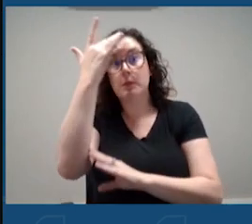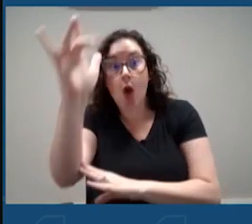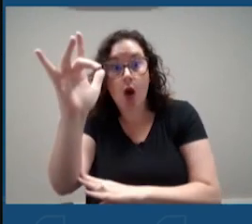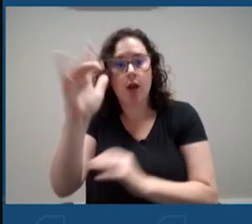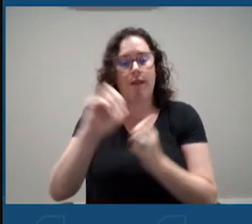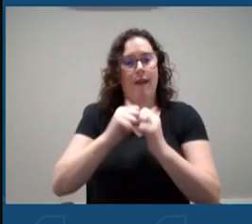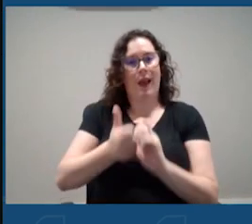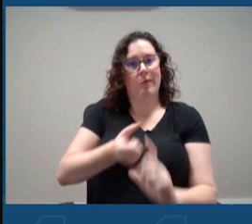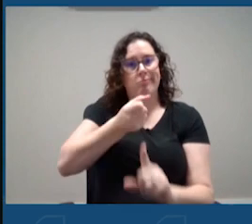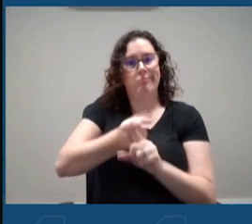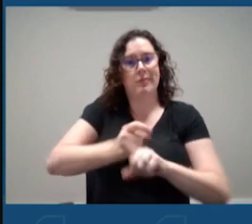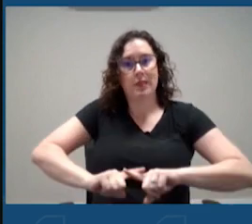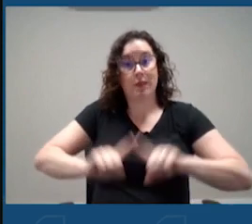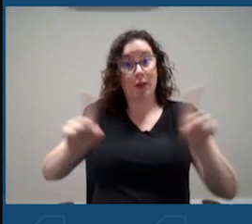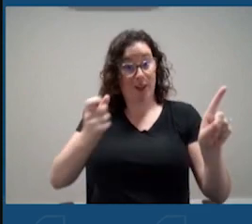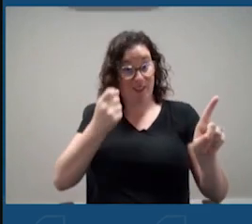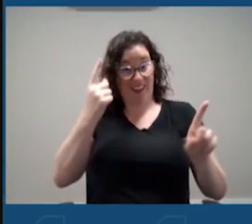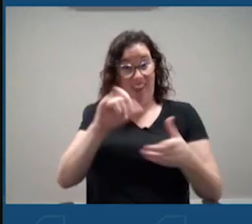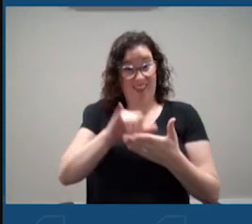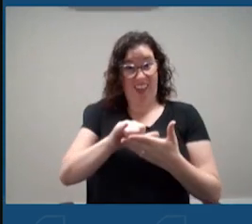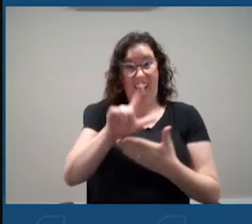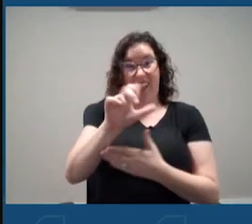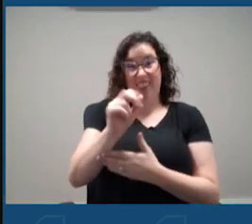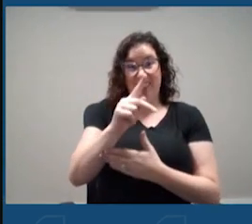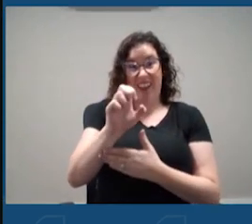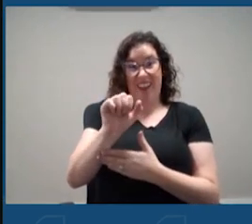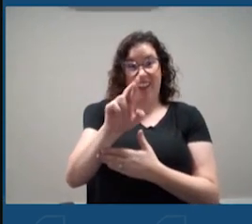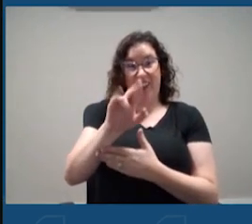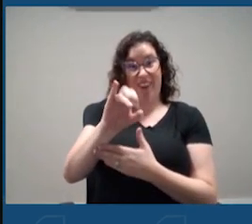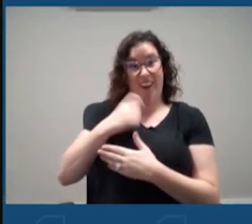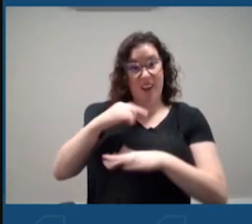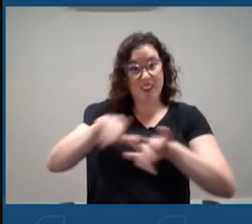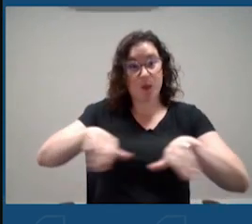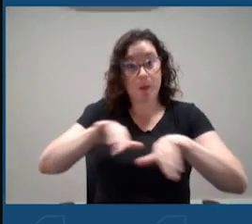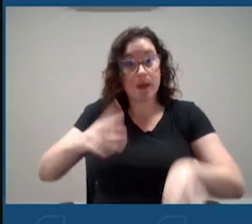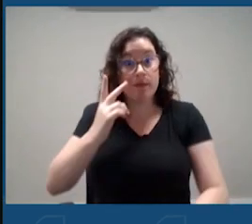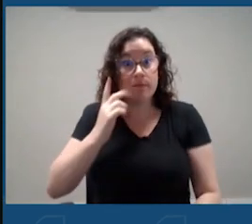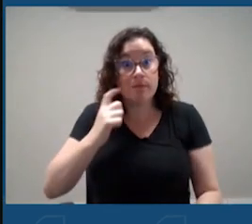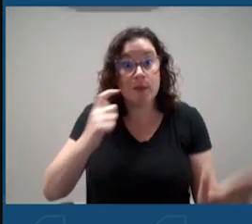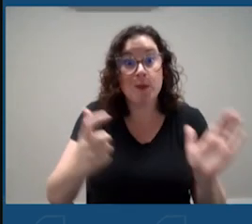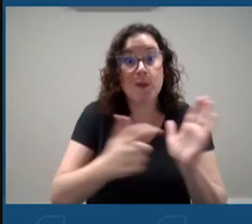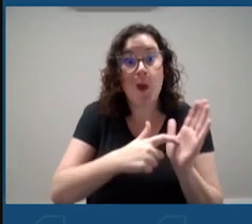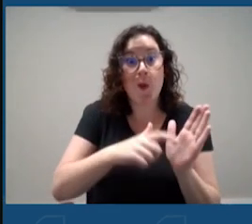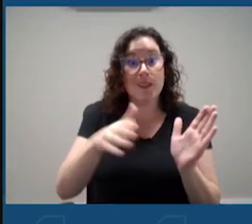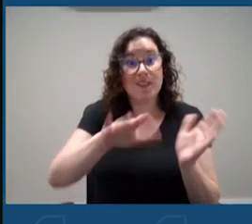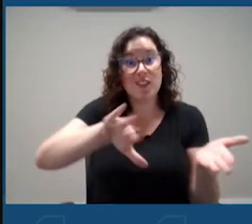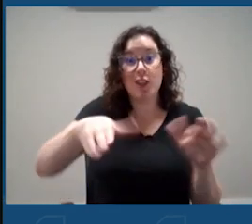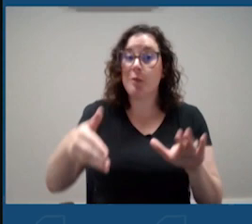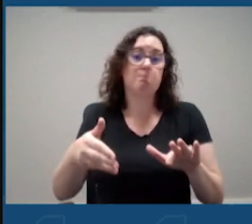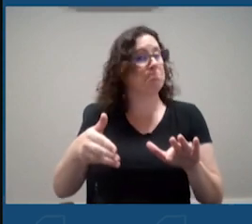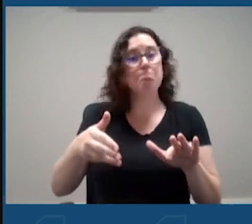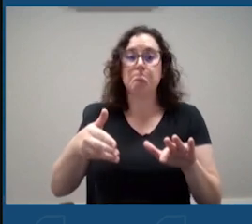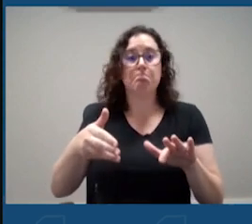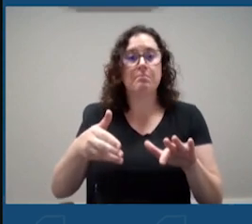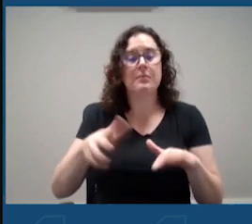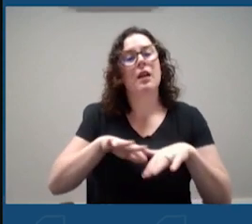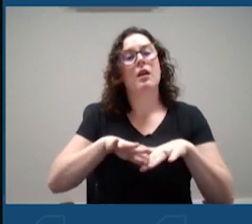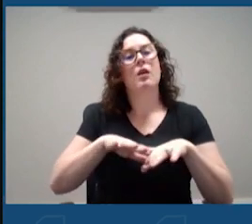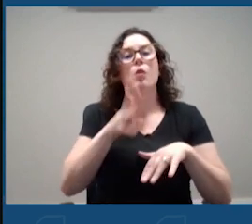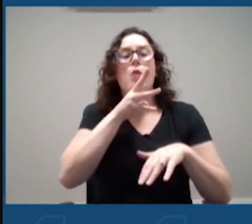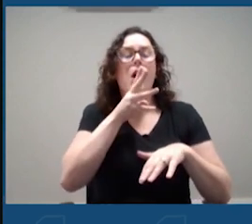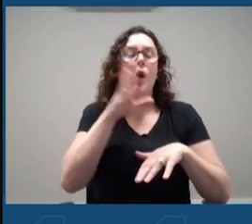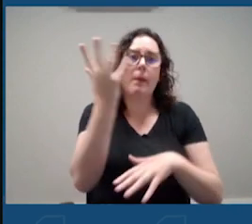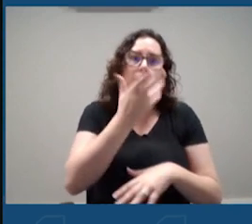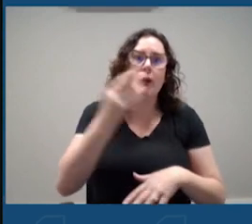Not long ago, I was swimming in that lake, and I didn't see any dead fish. It was beautiful. You could see to the bottom. The air